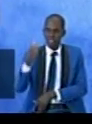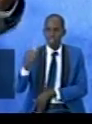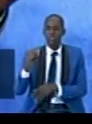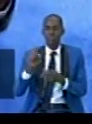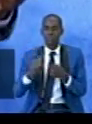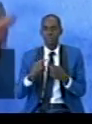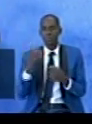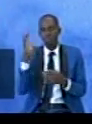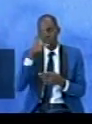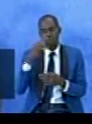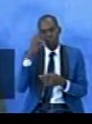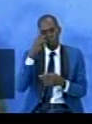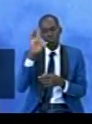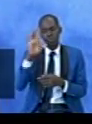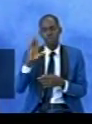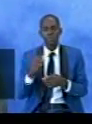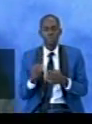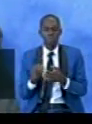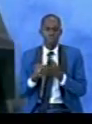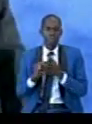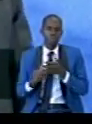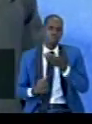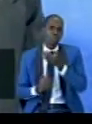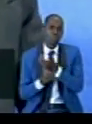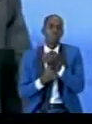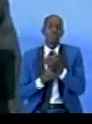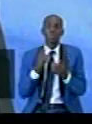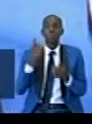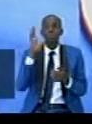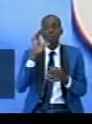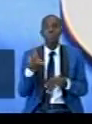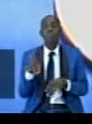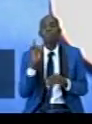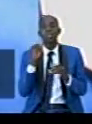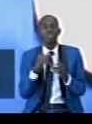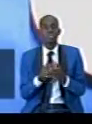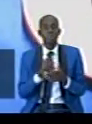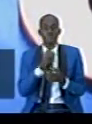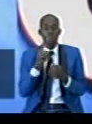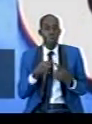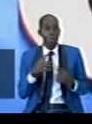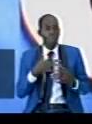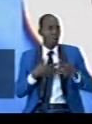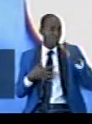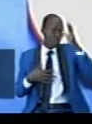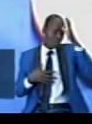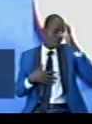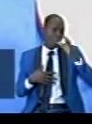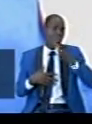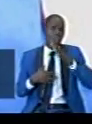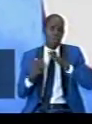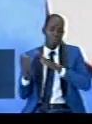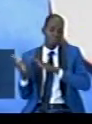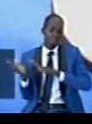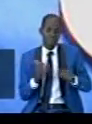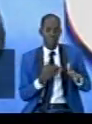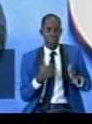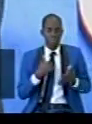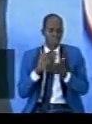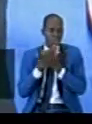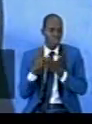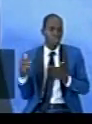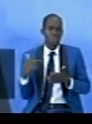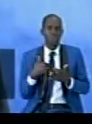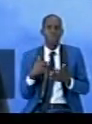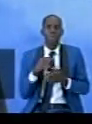for support in life, go and find it when my father and my mother forsake me. When we get to